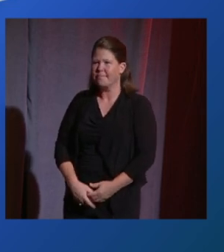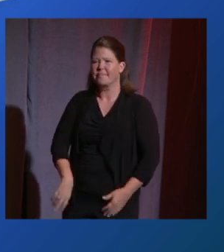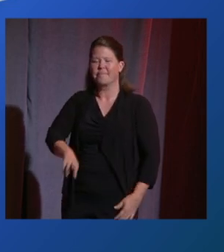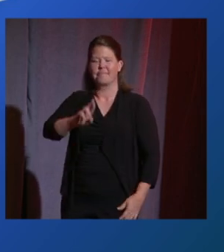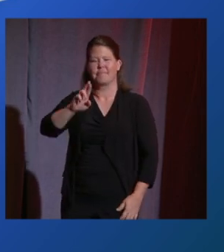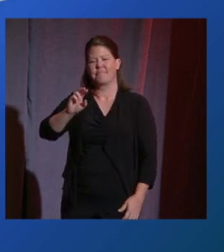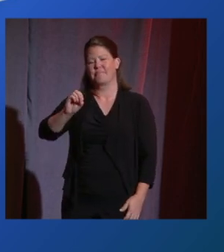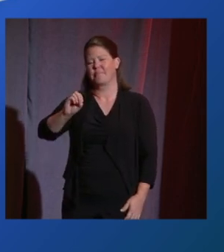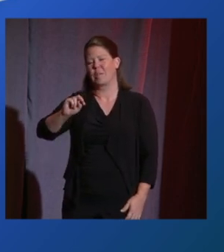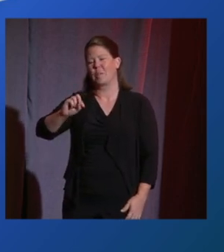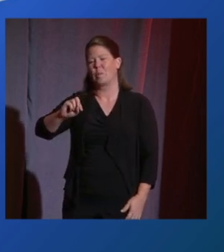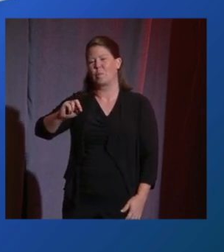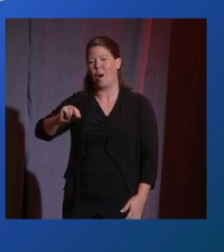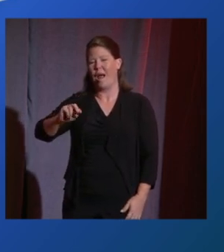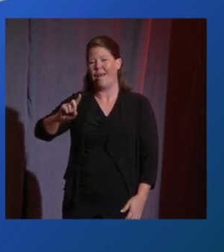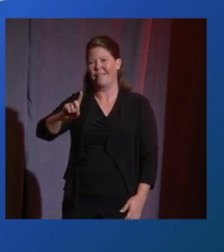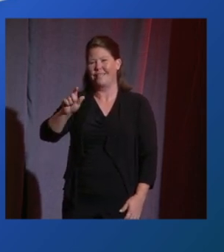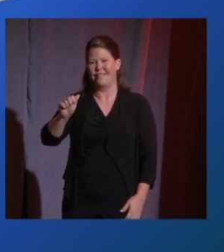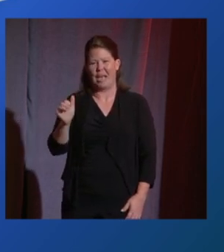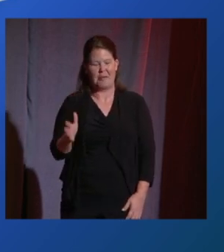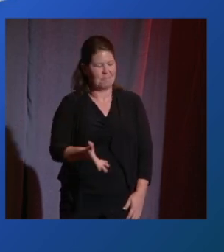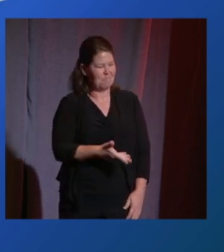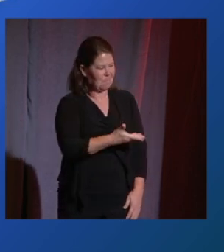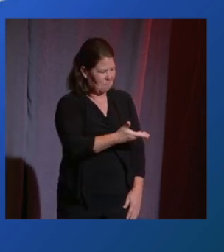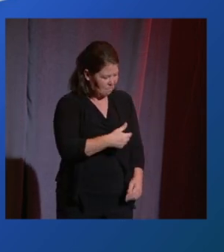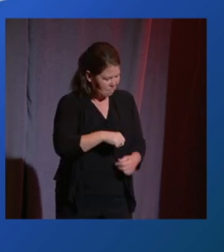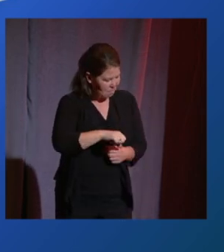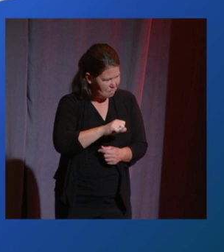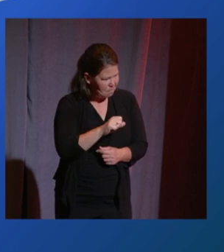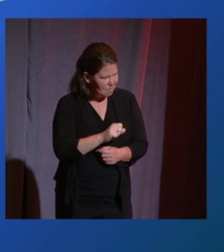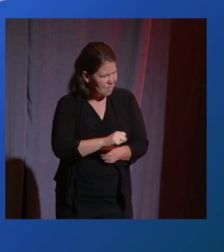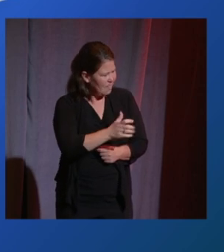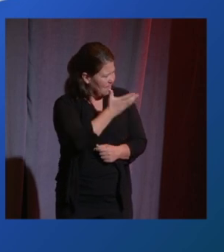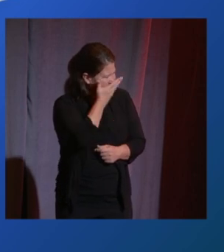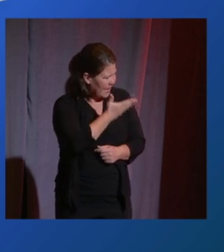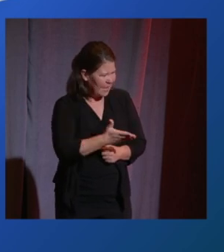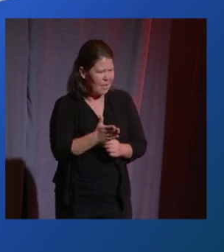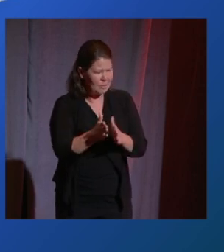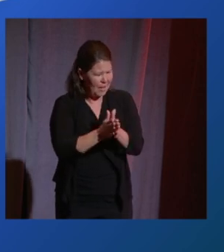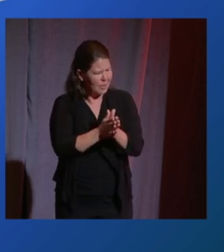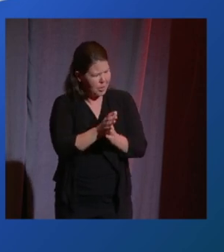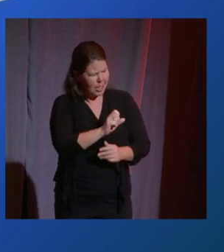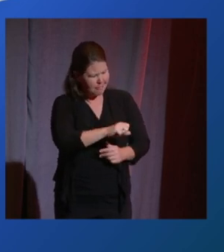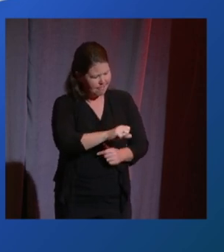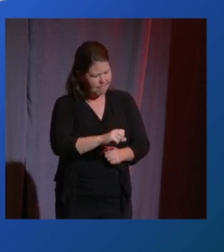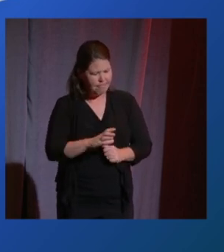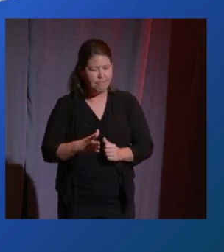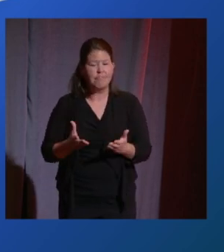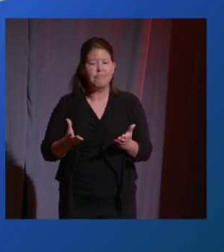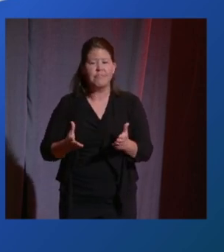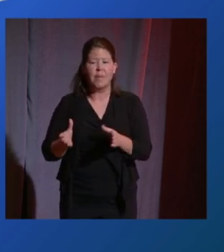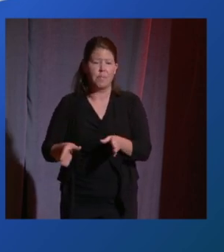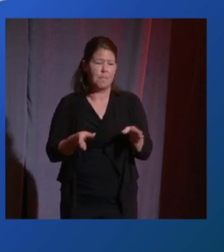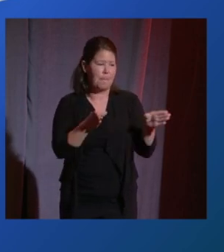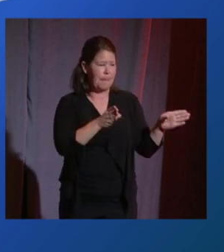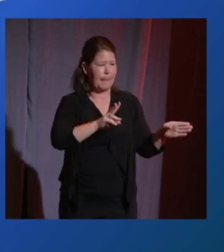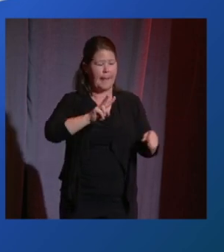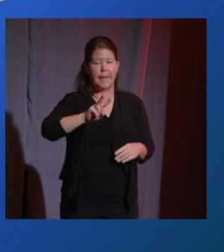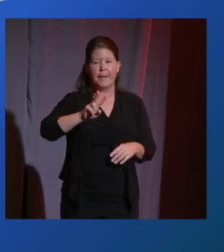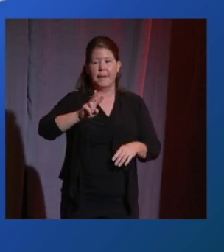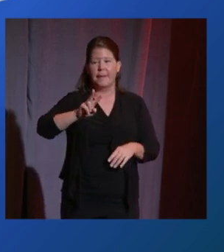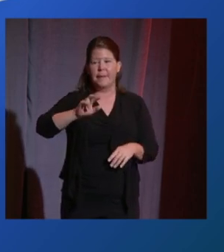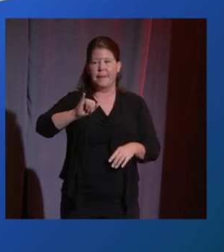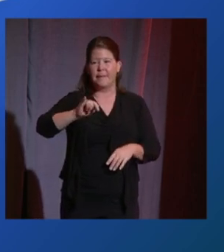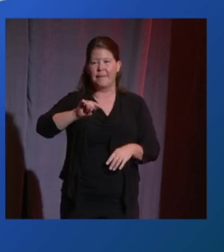right um Ashley and vietta I'd like you to consider this um a little bit um